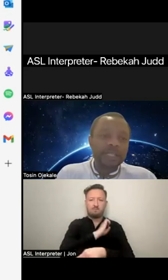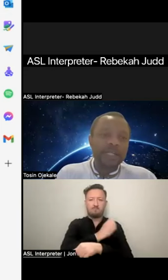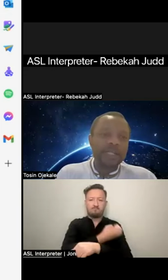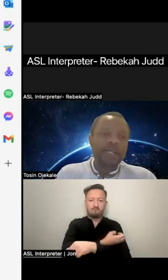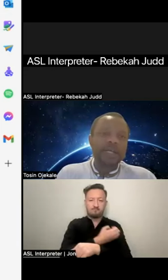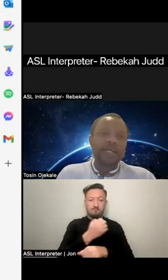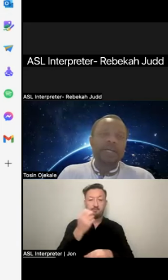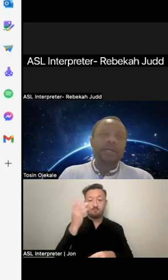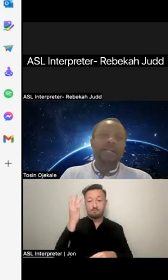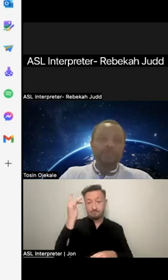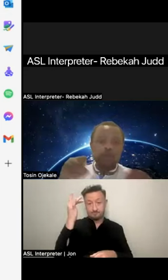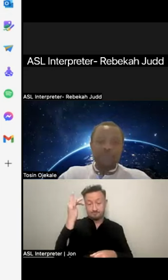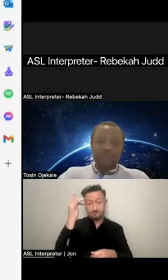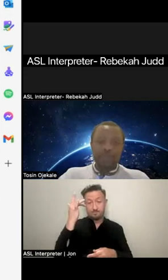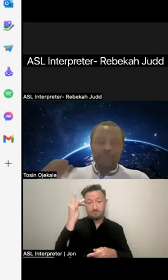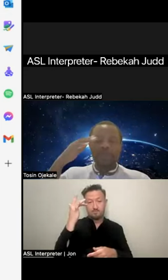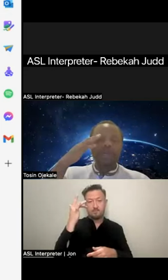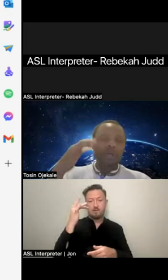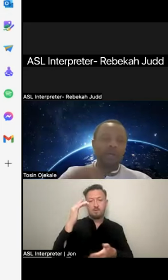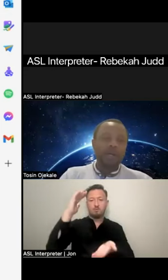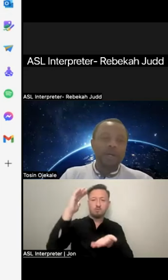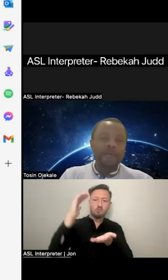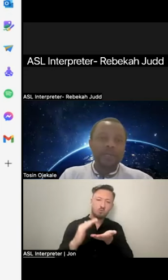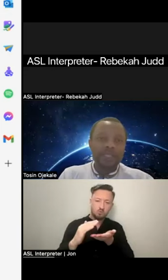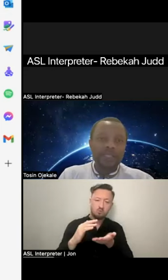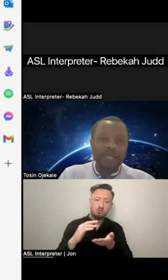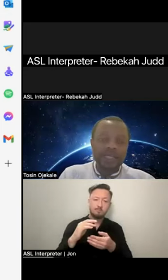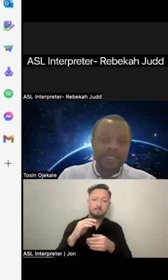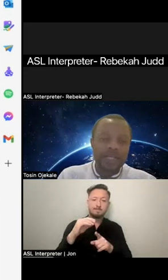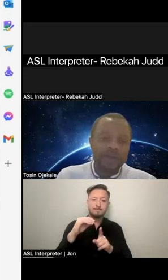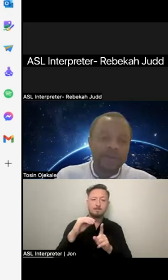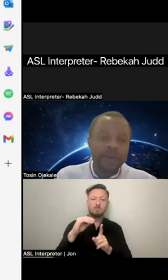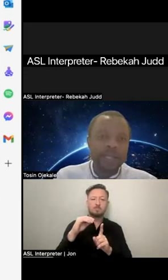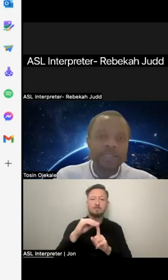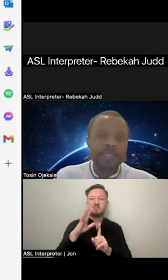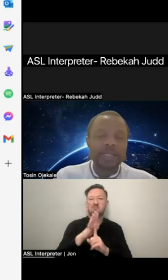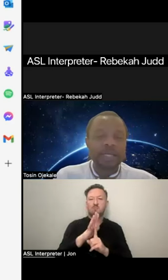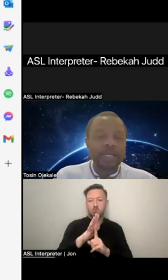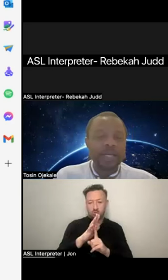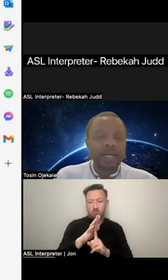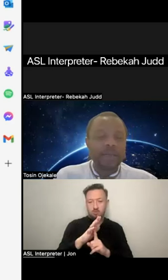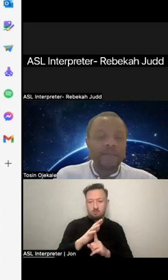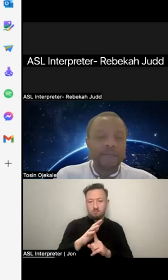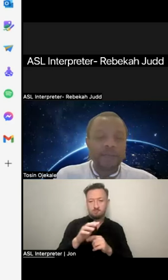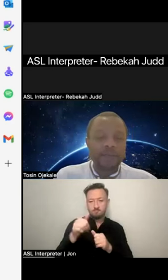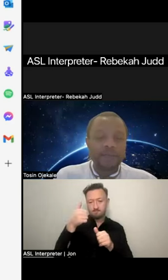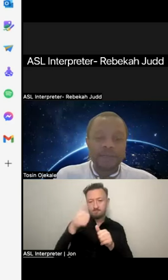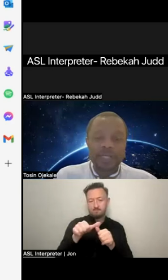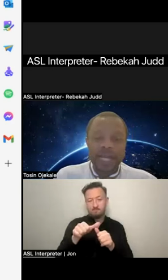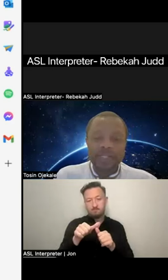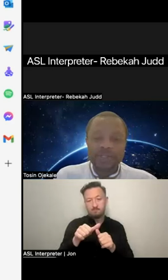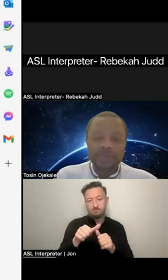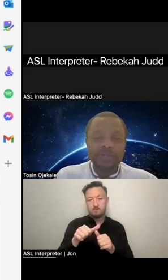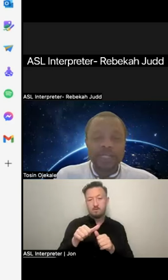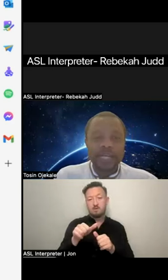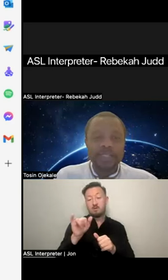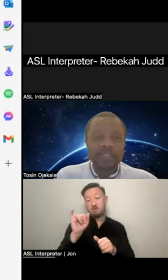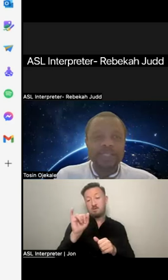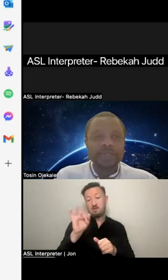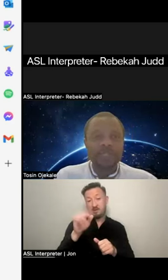risk exposure for your data center. Remember that if you decide to use